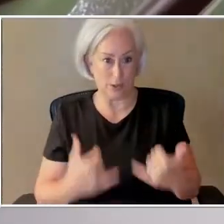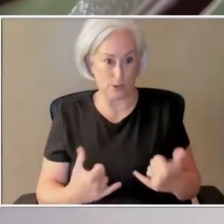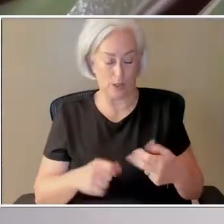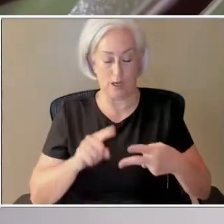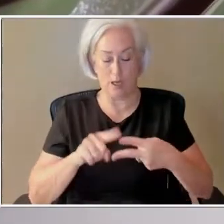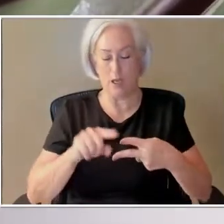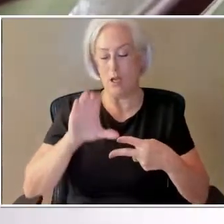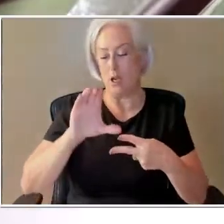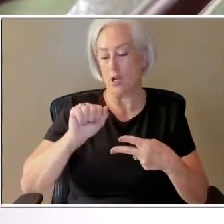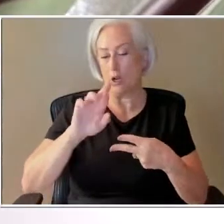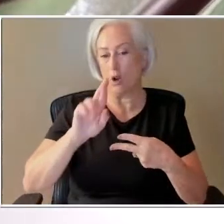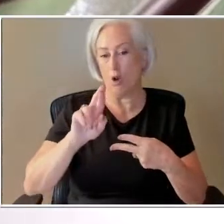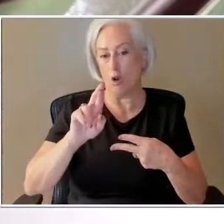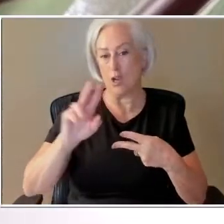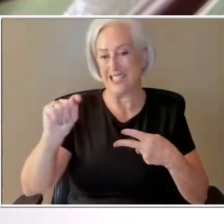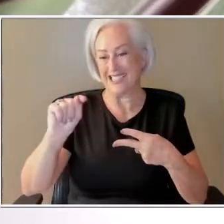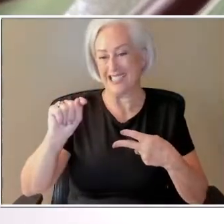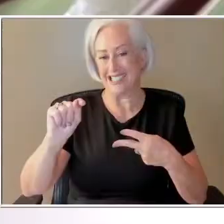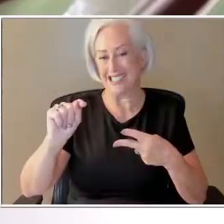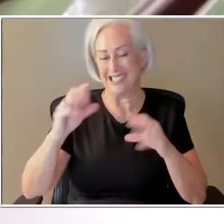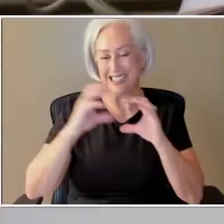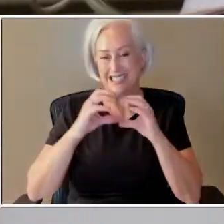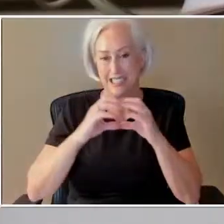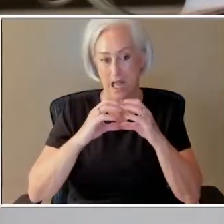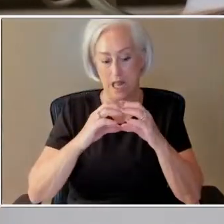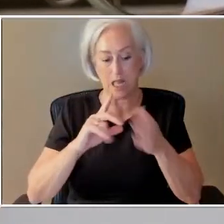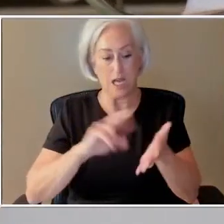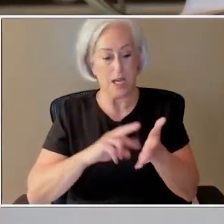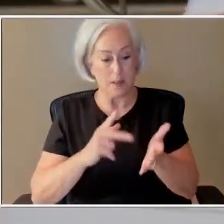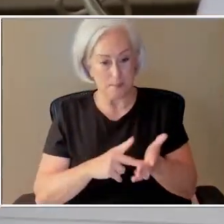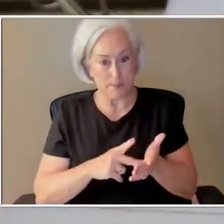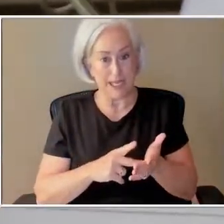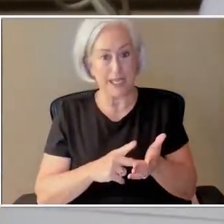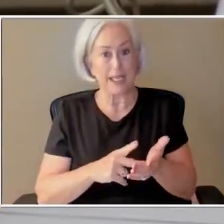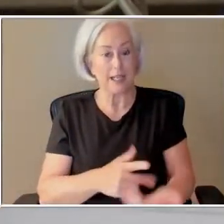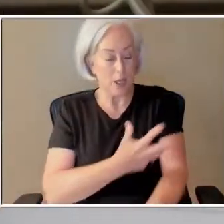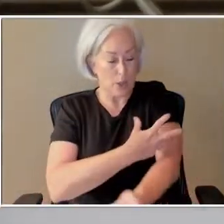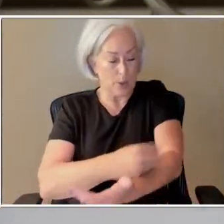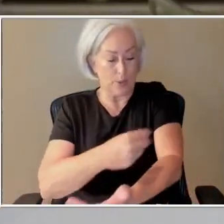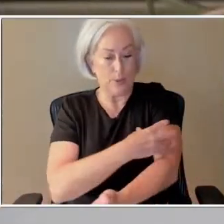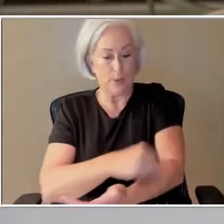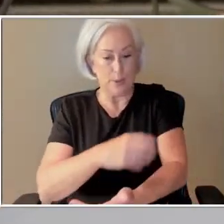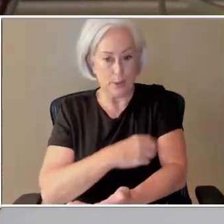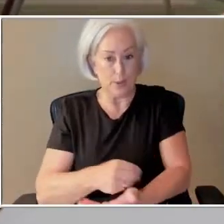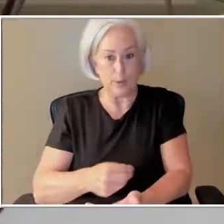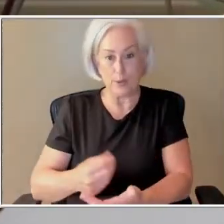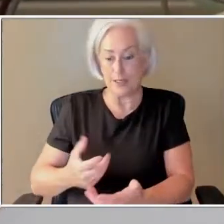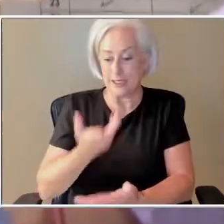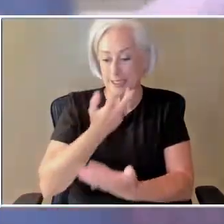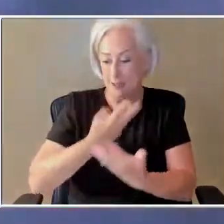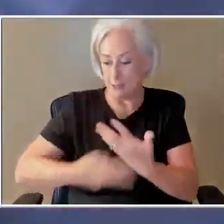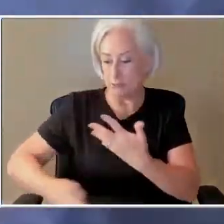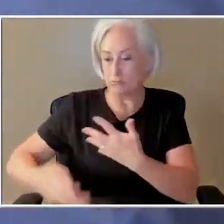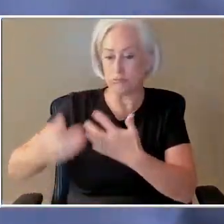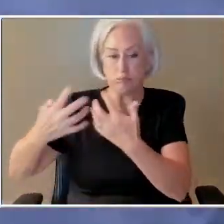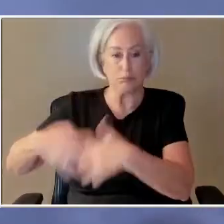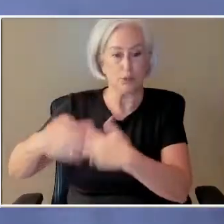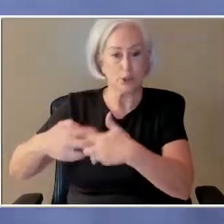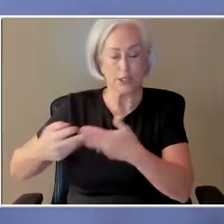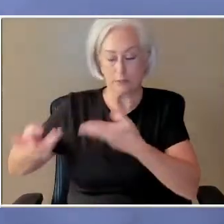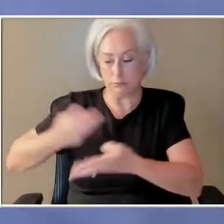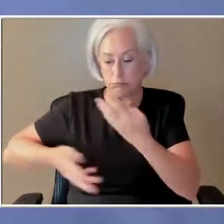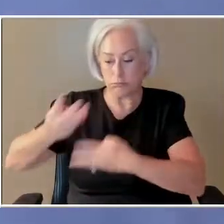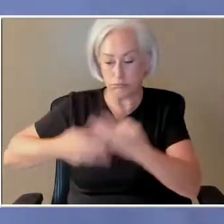lot. That's when doctors take a patient's own immune cells and then engineer those cells to fight cancer. Can